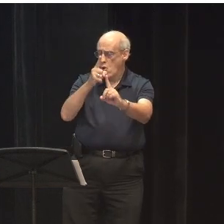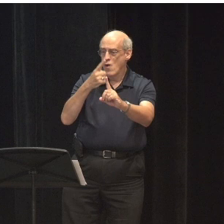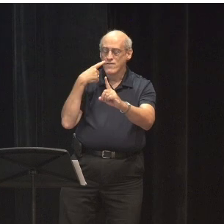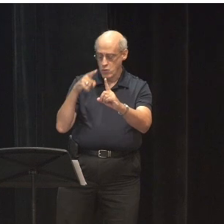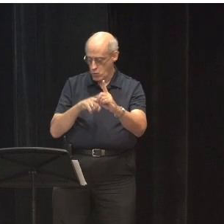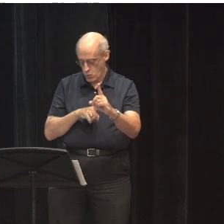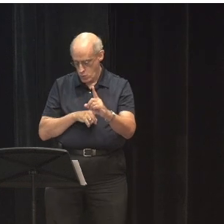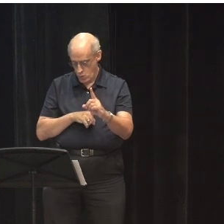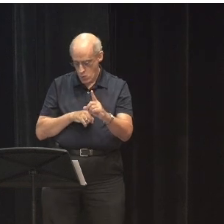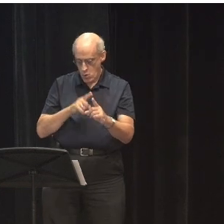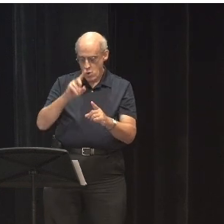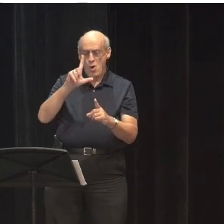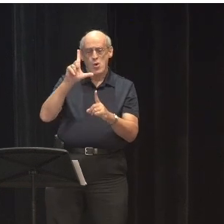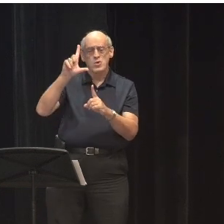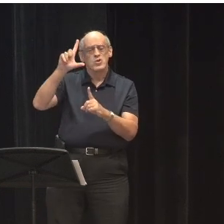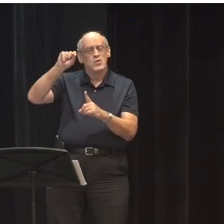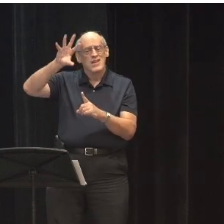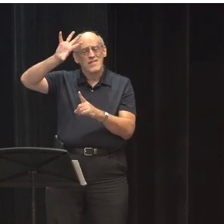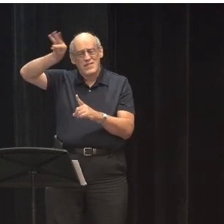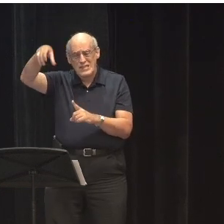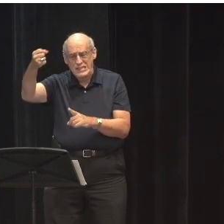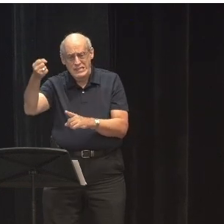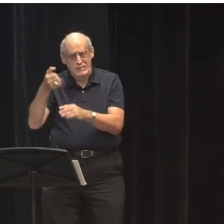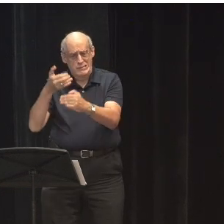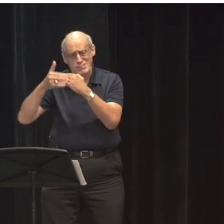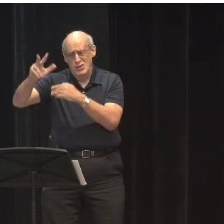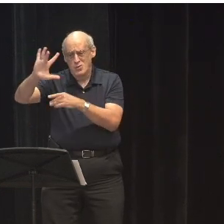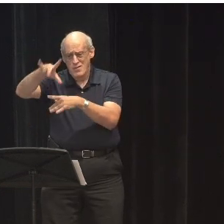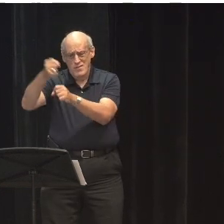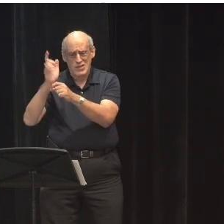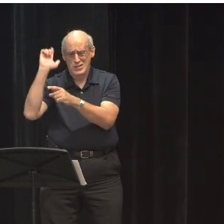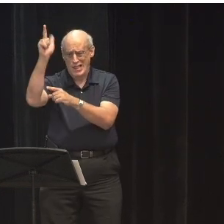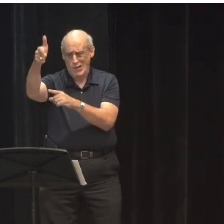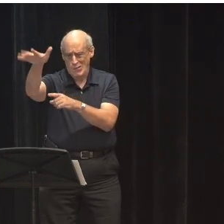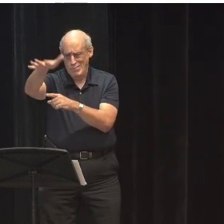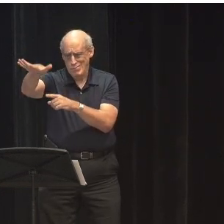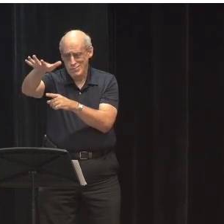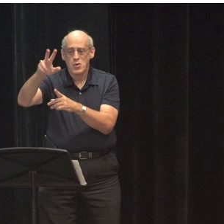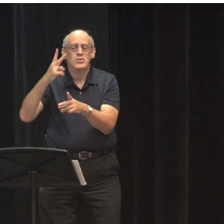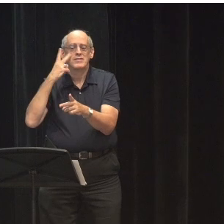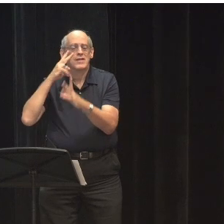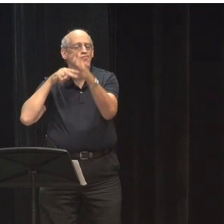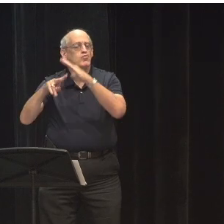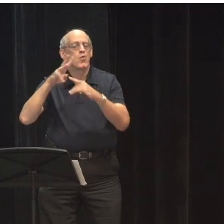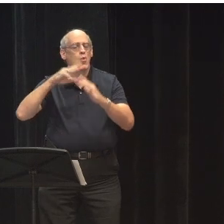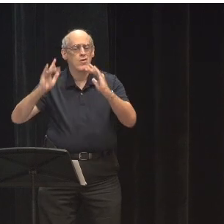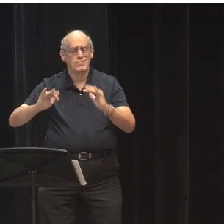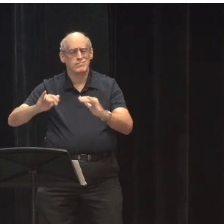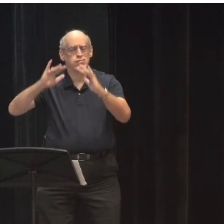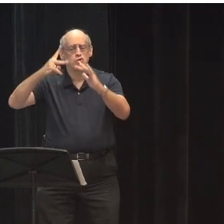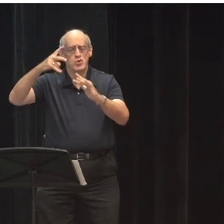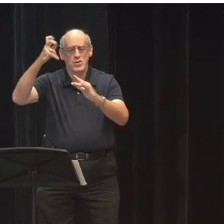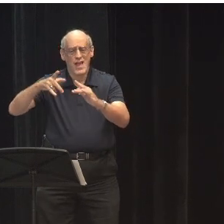2050s to address storms and sea level rise projected to the 2050s that sea level rise is a projection of